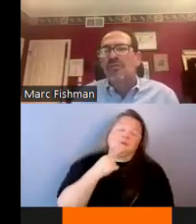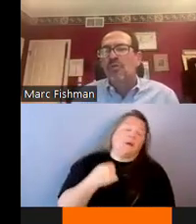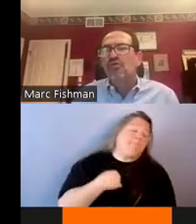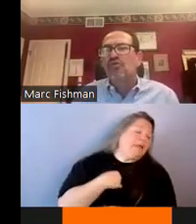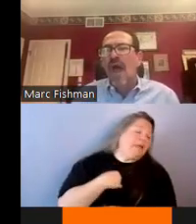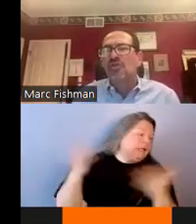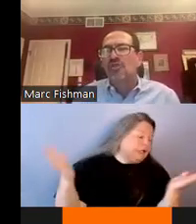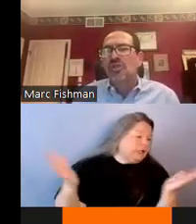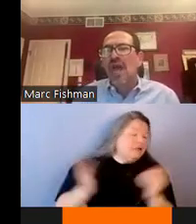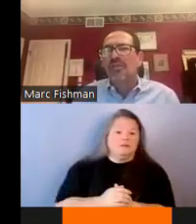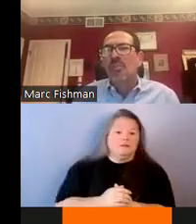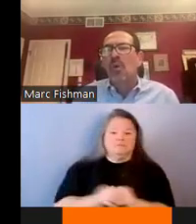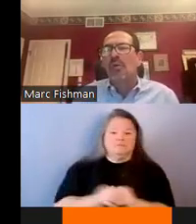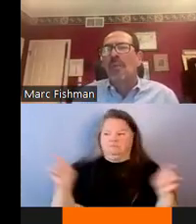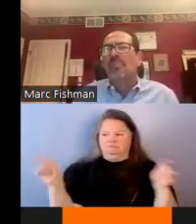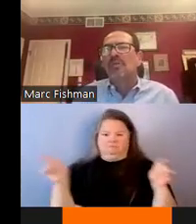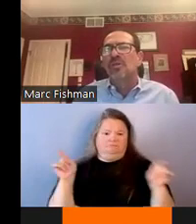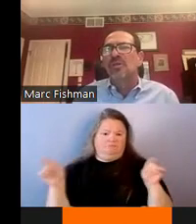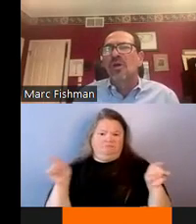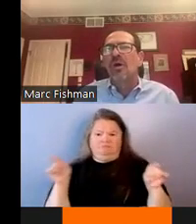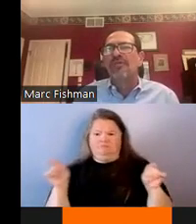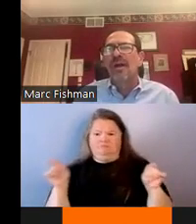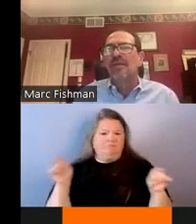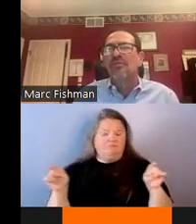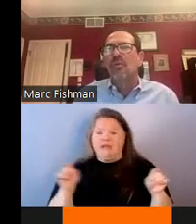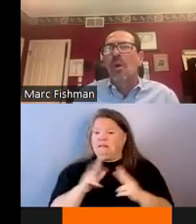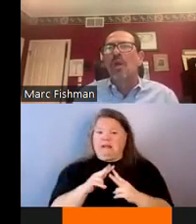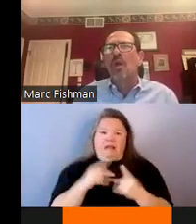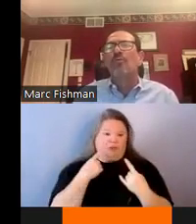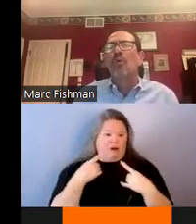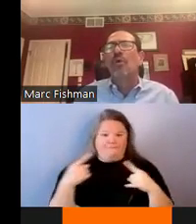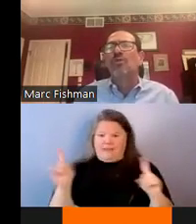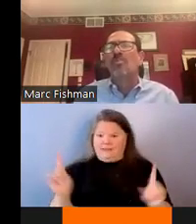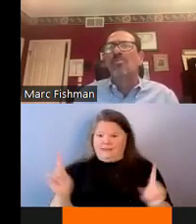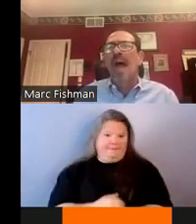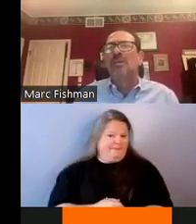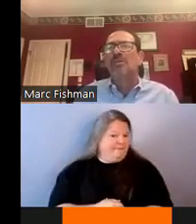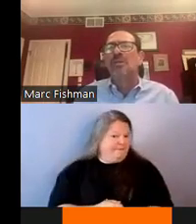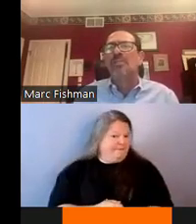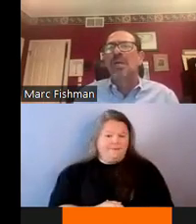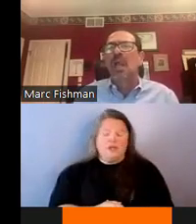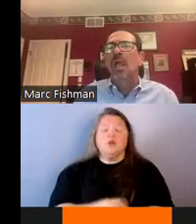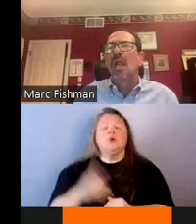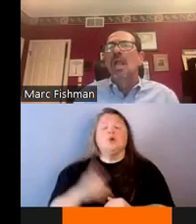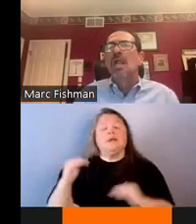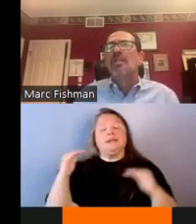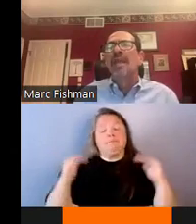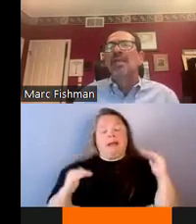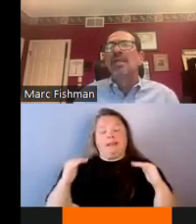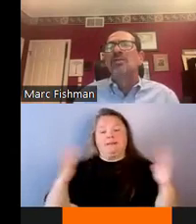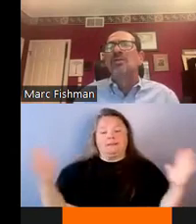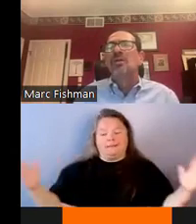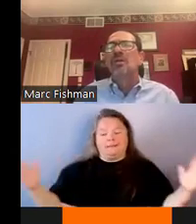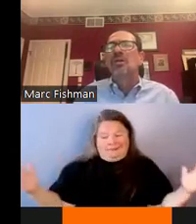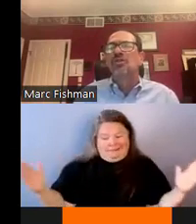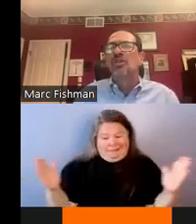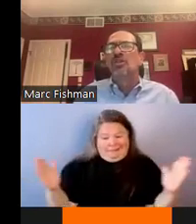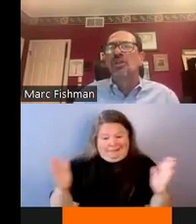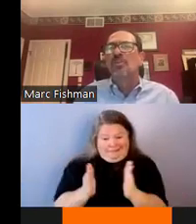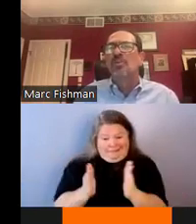Obviously, neither of those strategies at the polar opposites are effective. What we hope for is some balance in the middle that